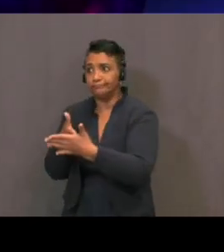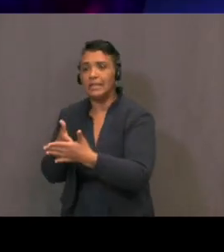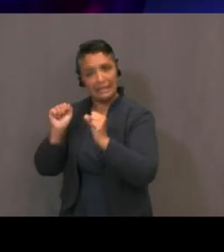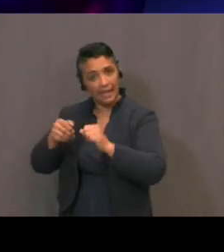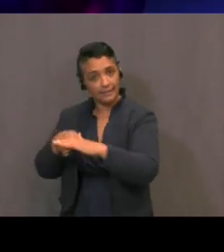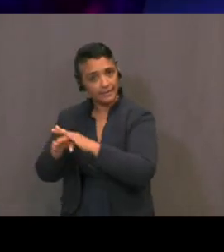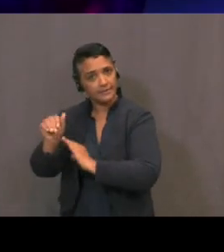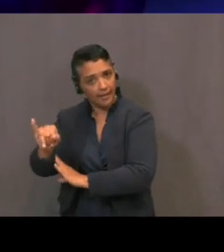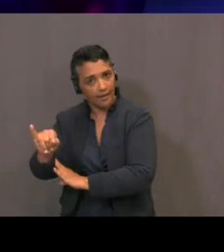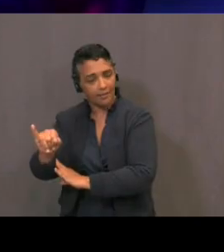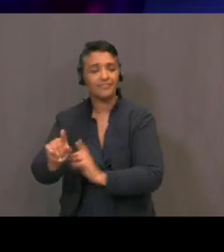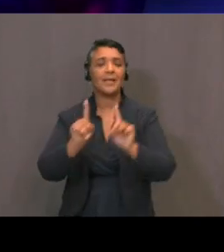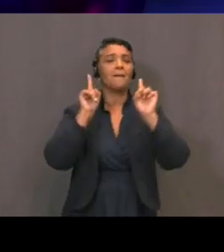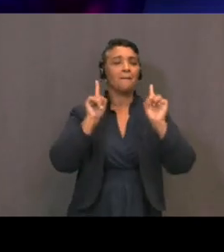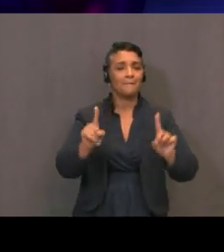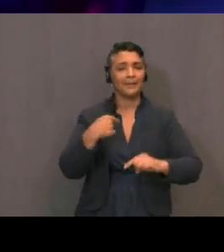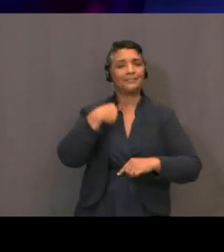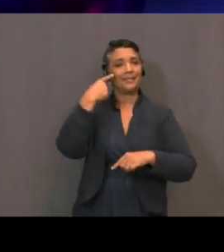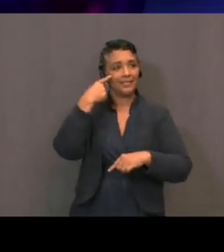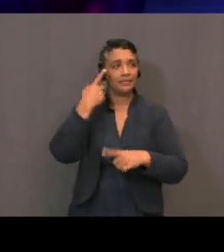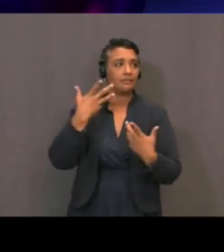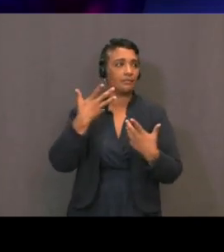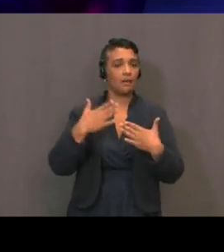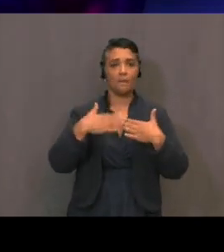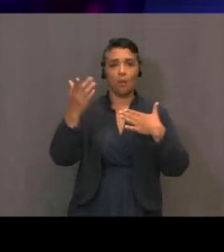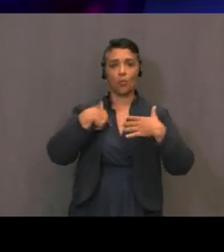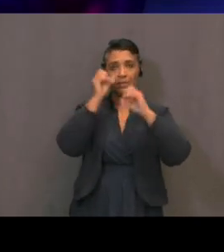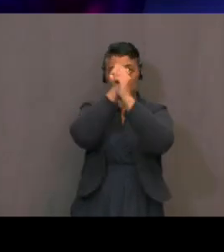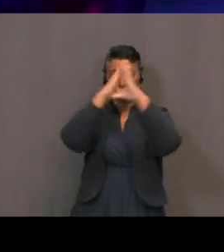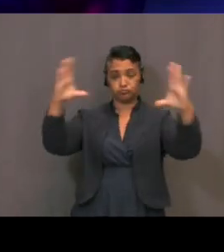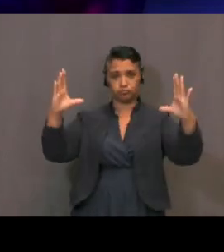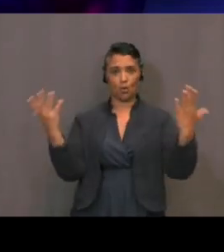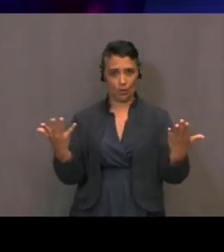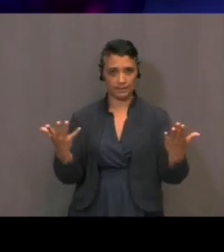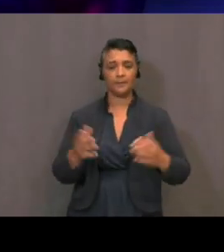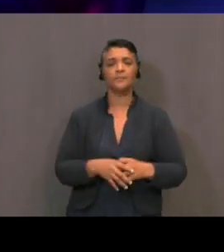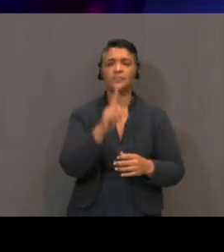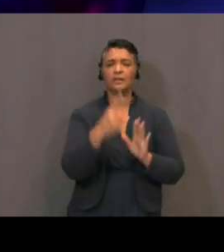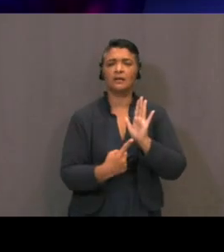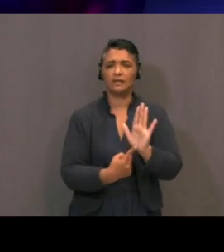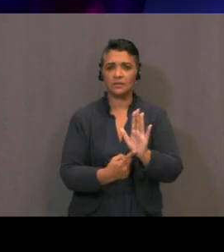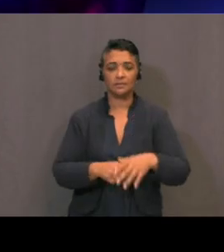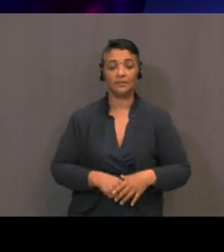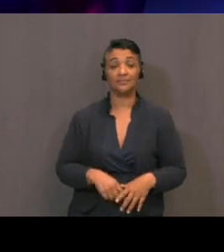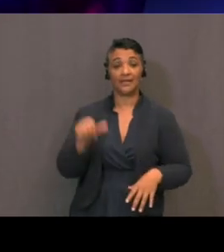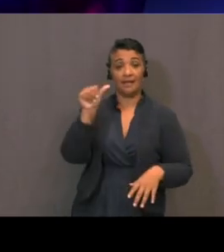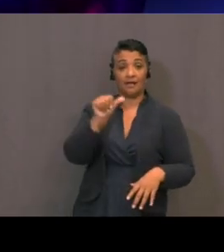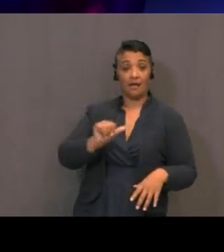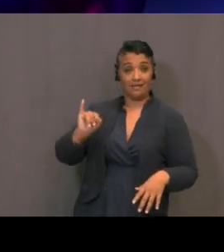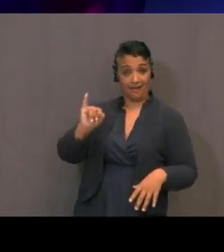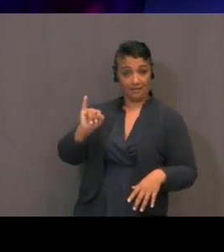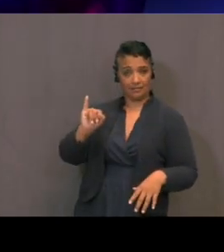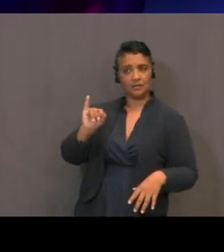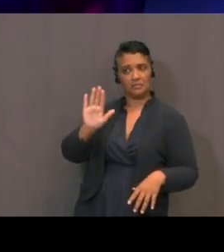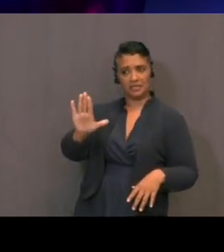things that I think it's all about the paradigm and the way we're thinking about things. If we think about AI as something that